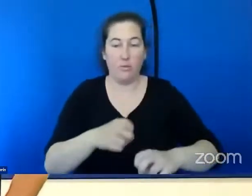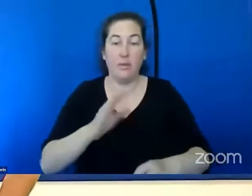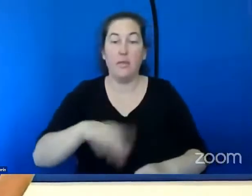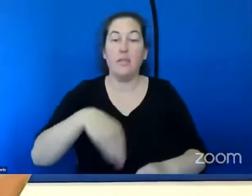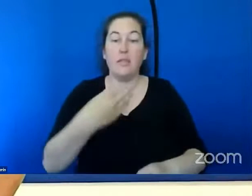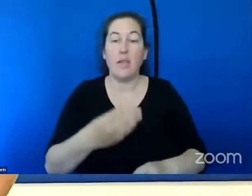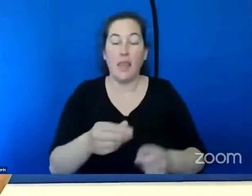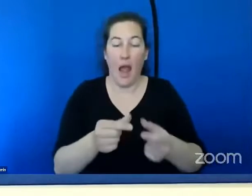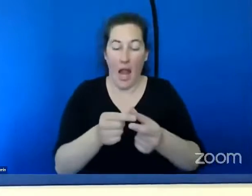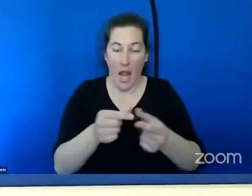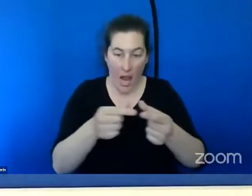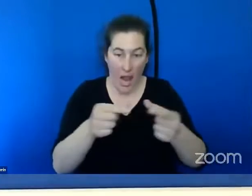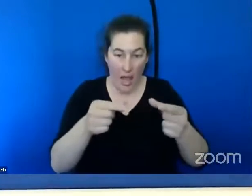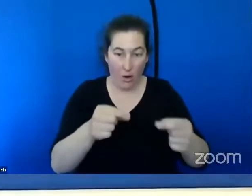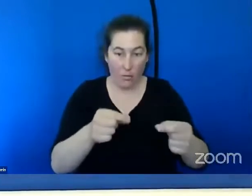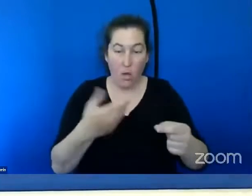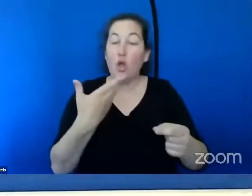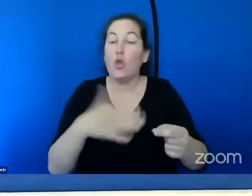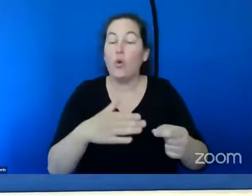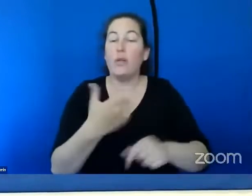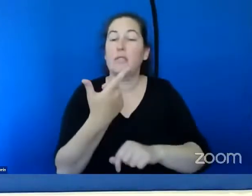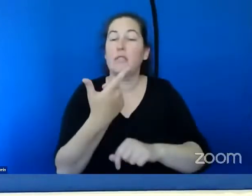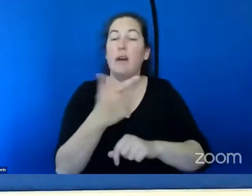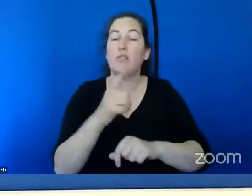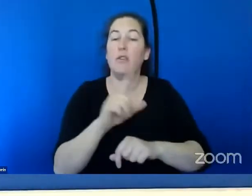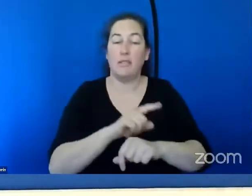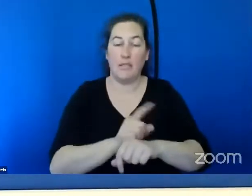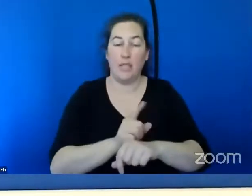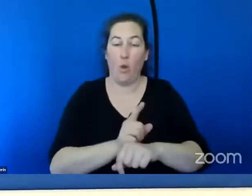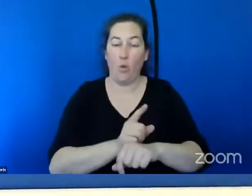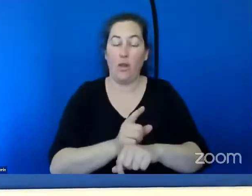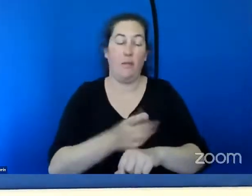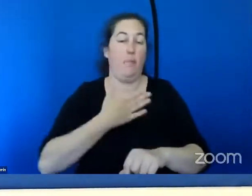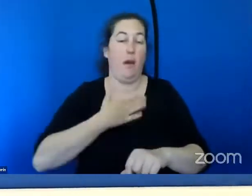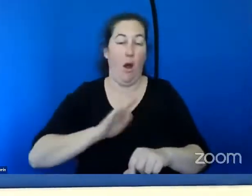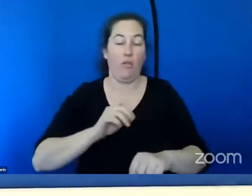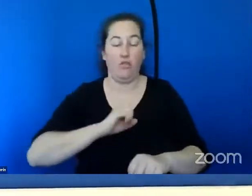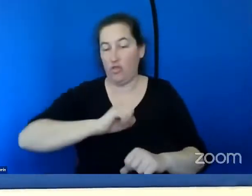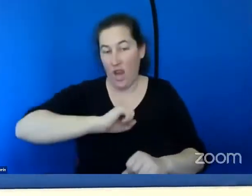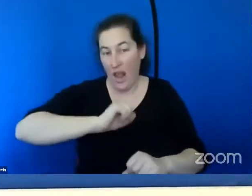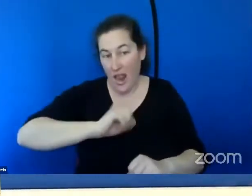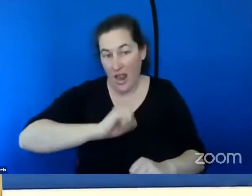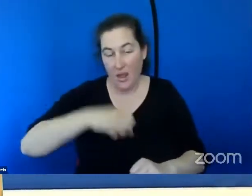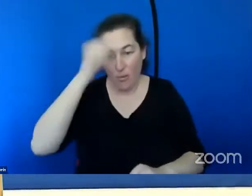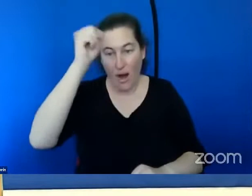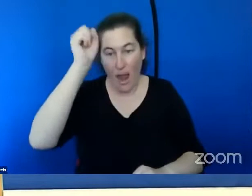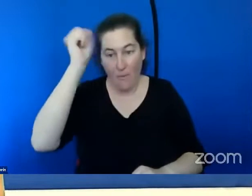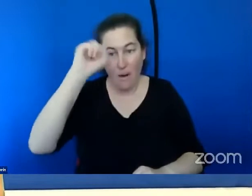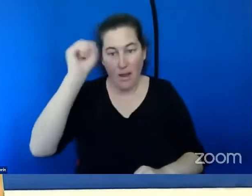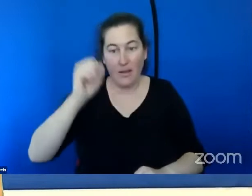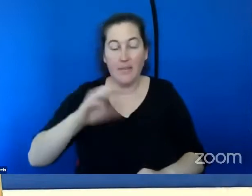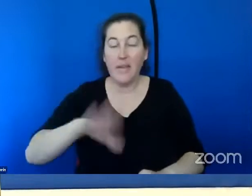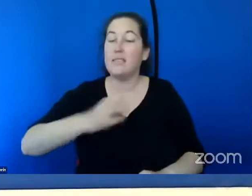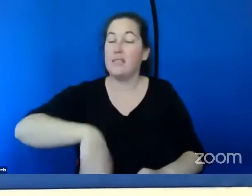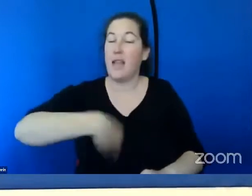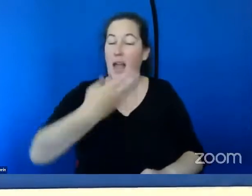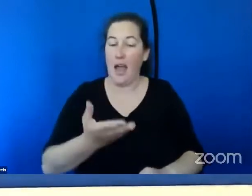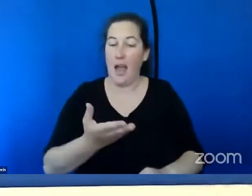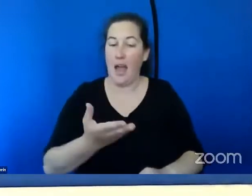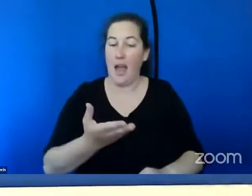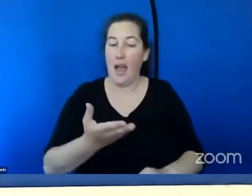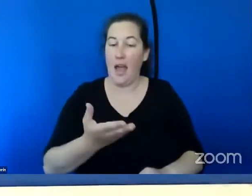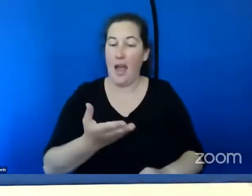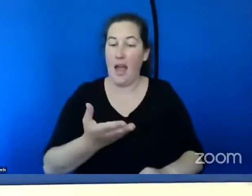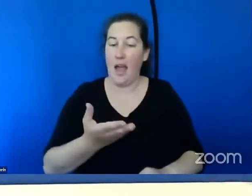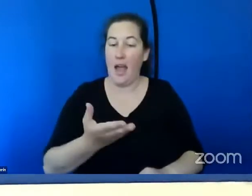is very fast indeed, Roland. Yeah, it is very fast, and they added a little hook to the finger, to the index finger, to move these